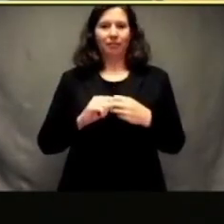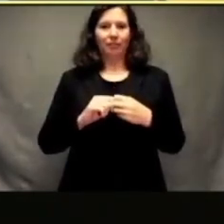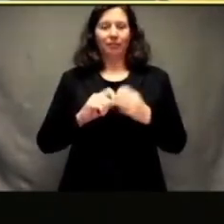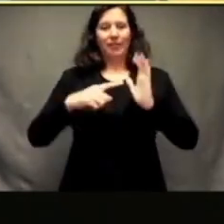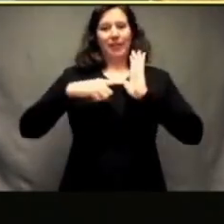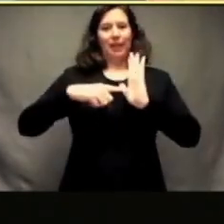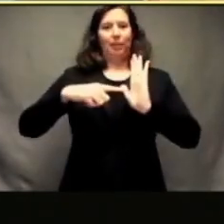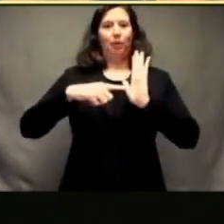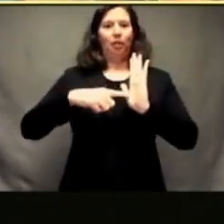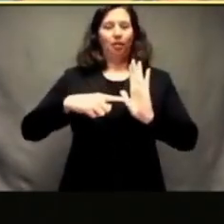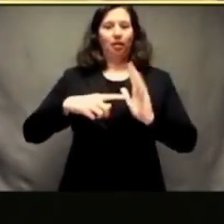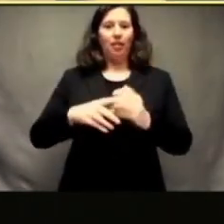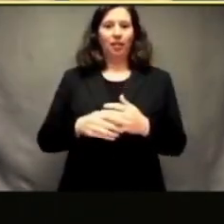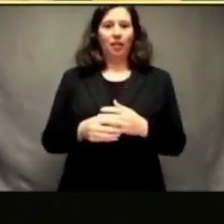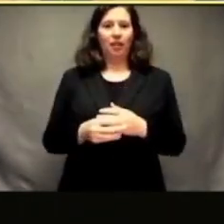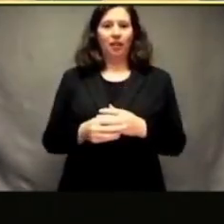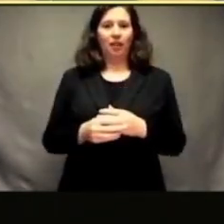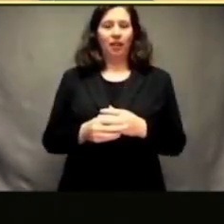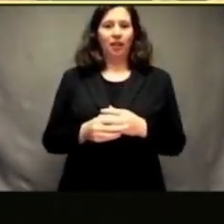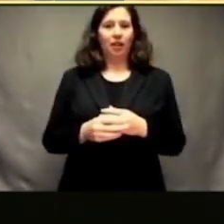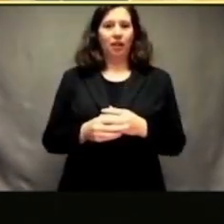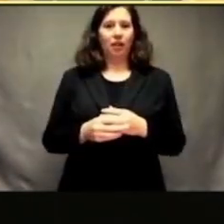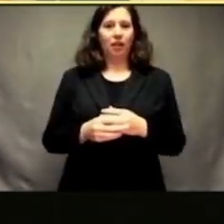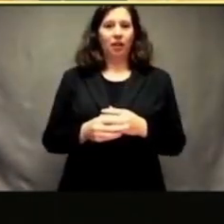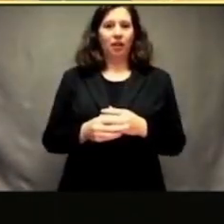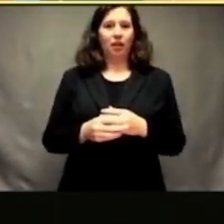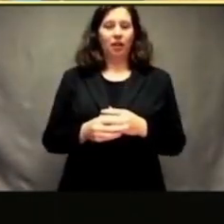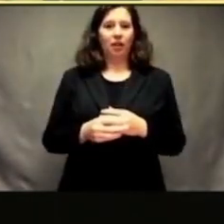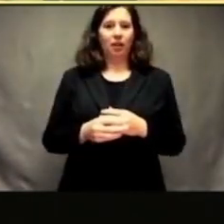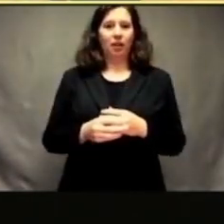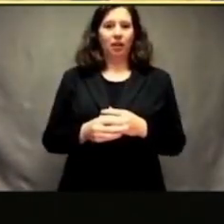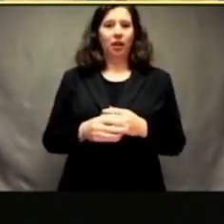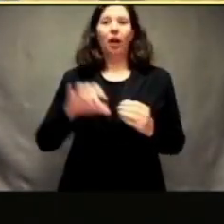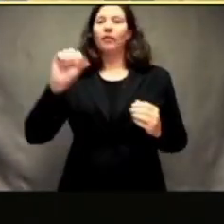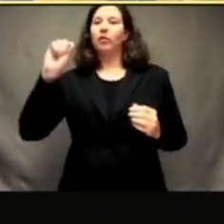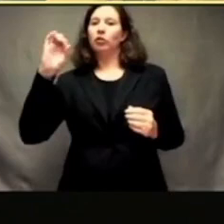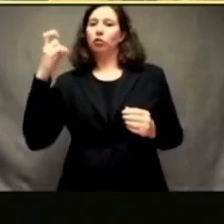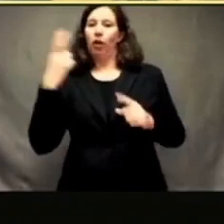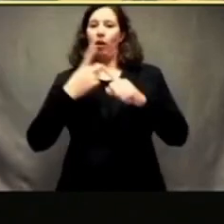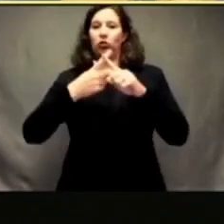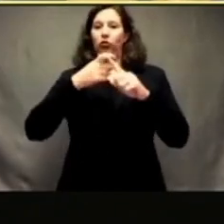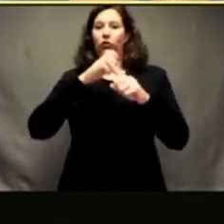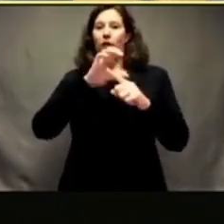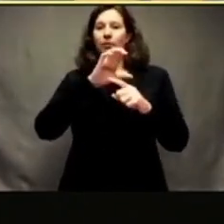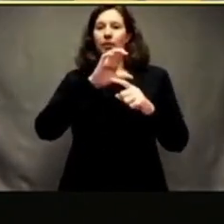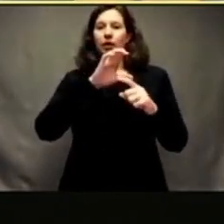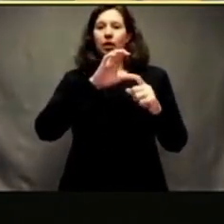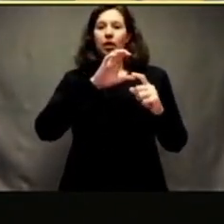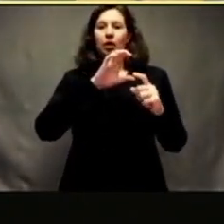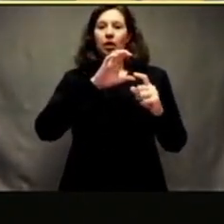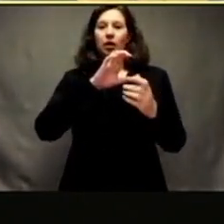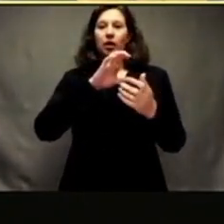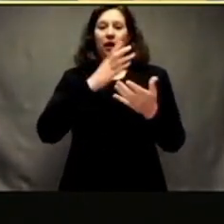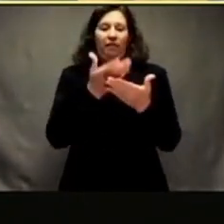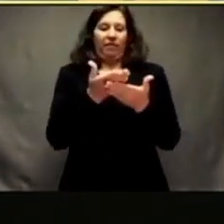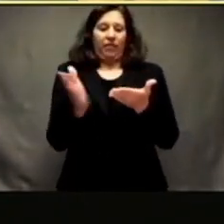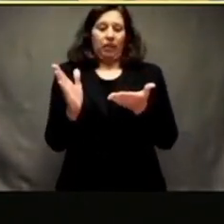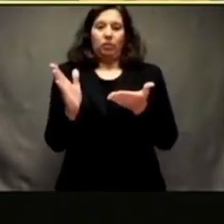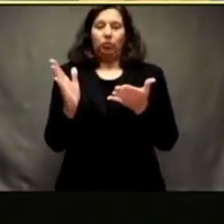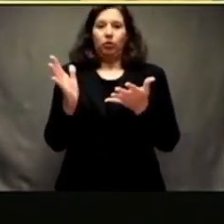example of bringing scratch from the screen to a physical device like